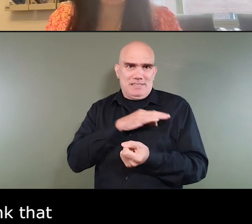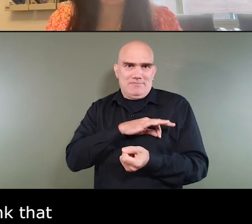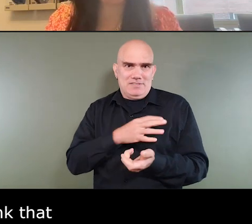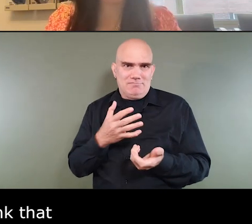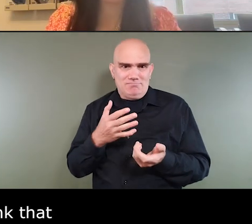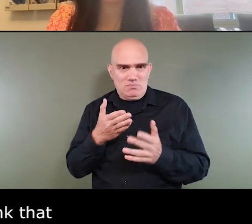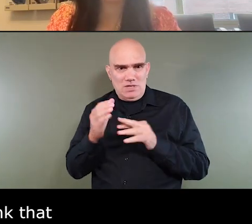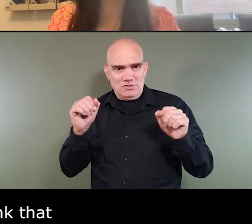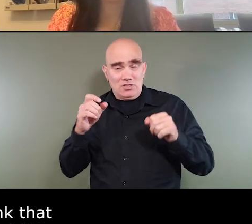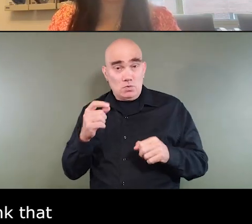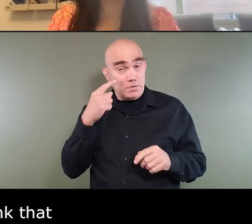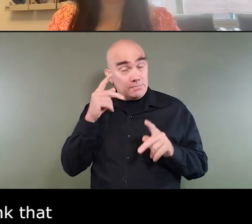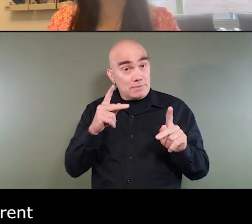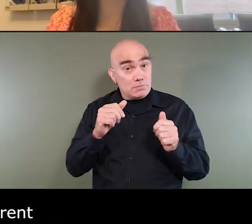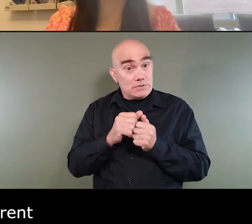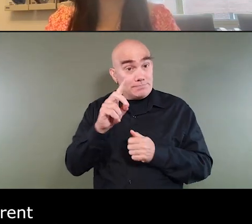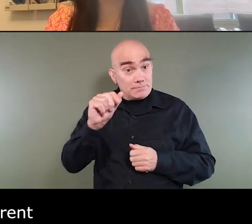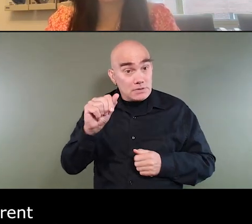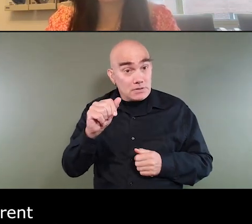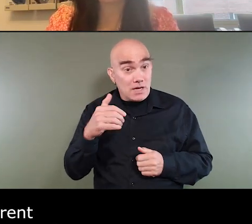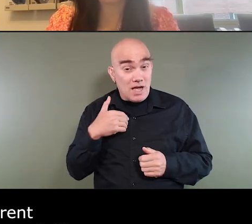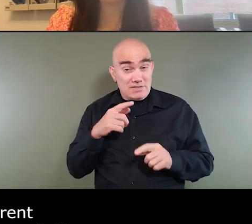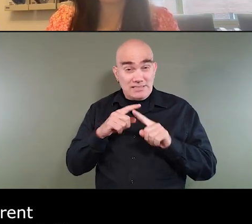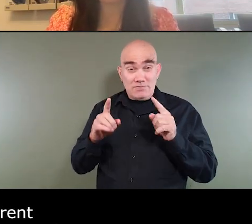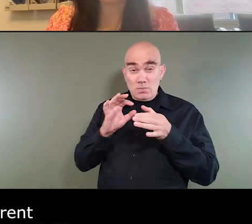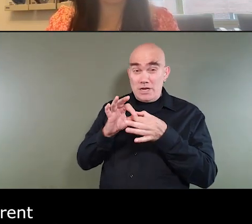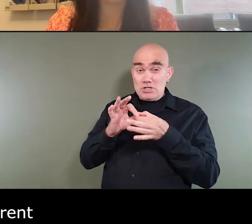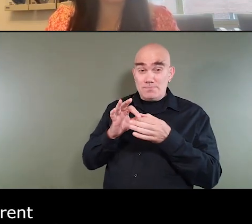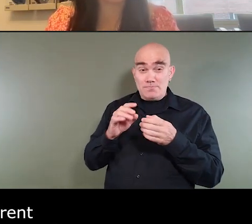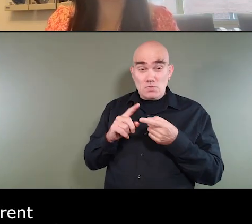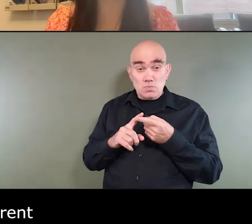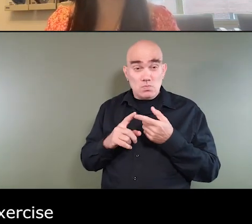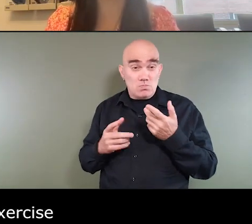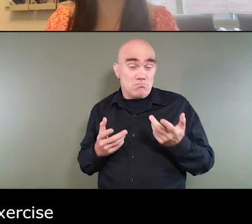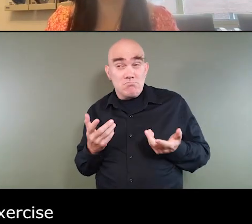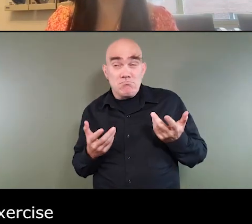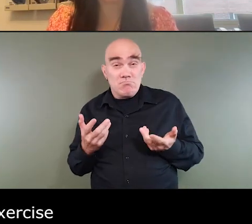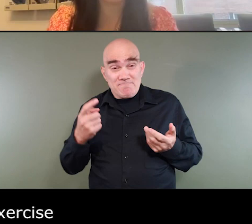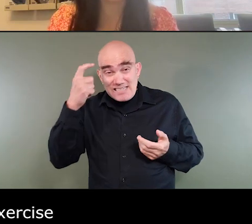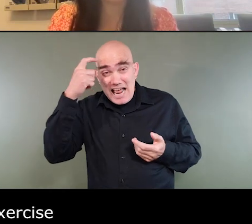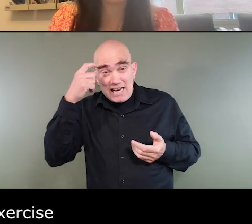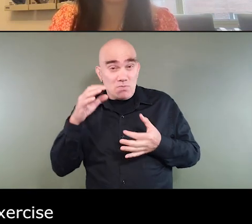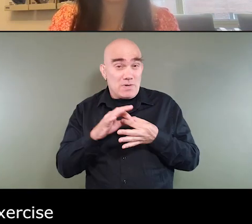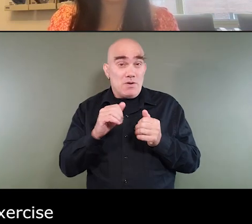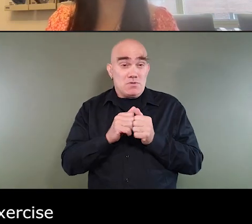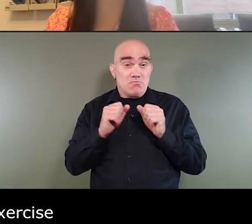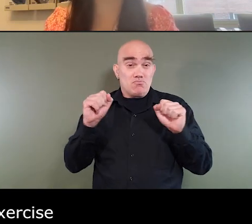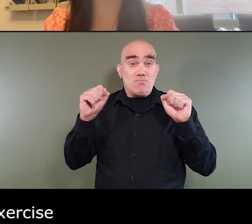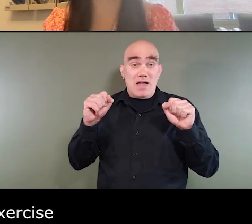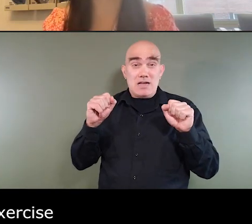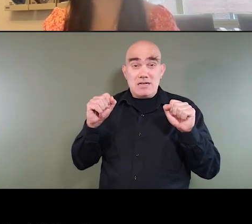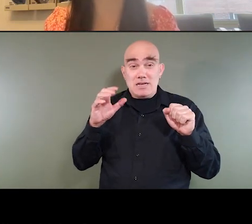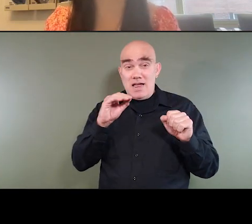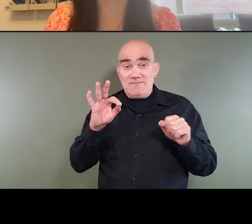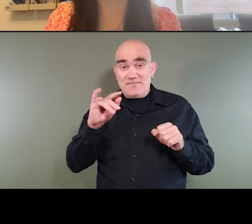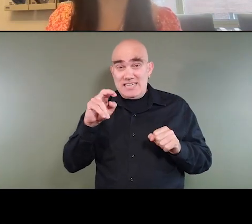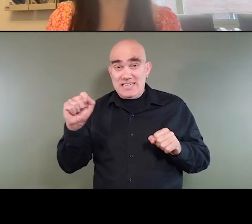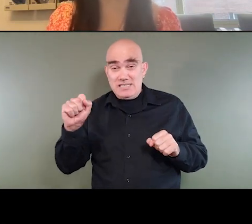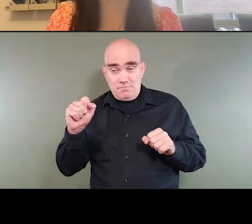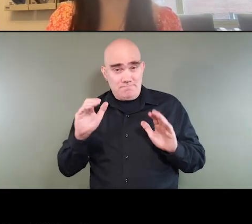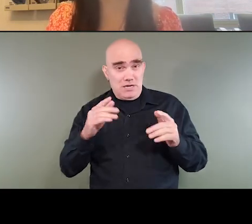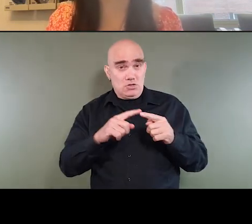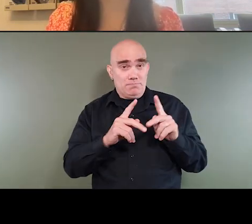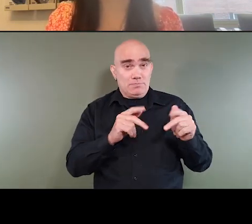you think that people with disabilities have a different relationship to or mentality surrounding exercise and fitness in comparison to people